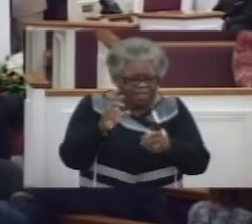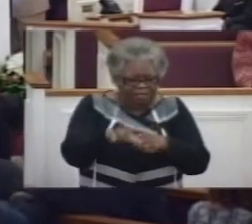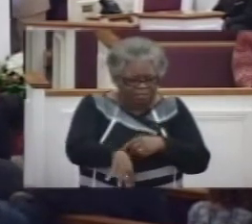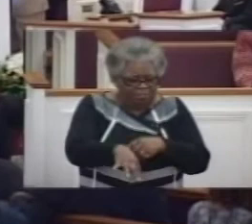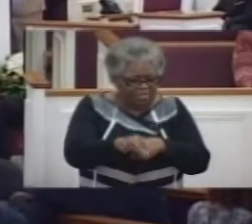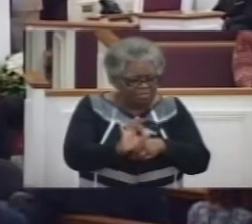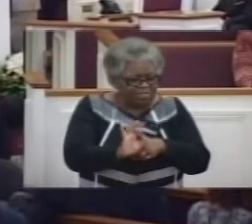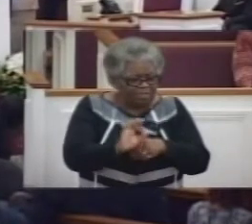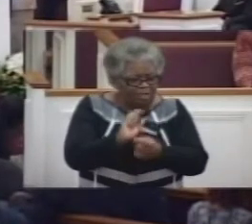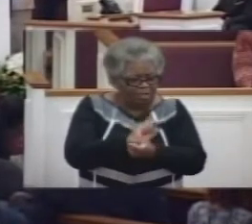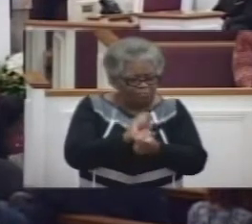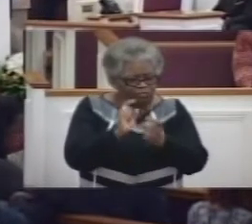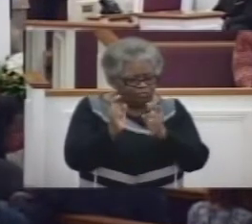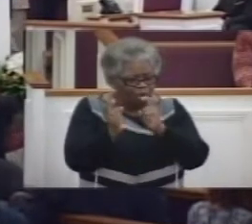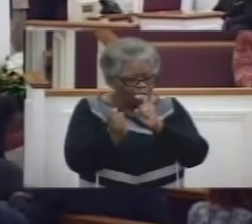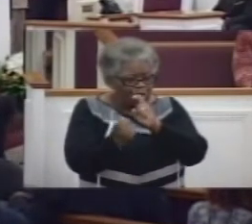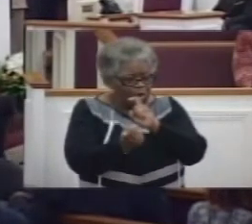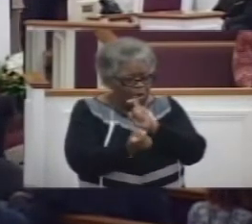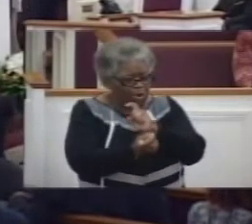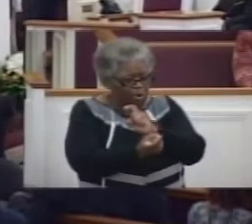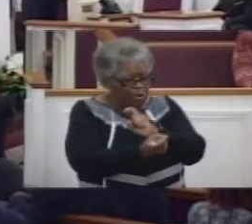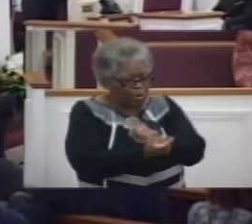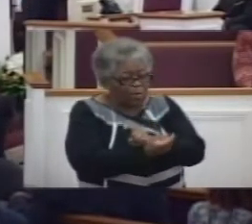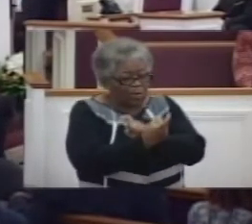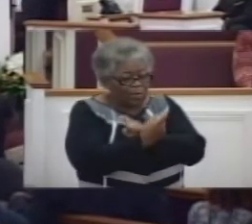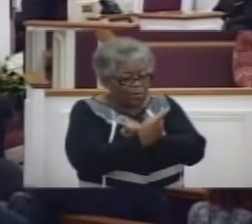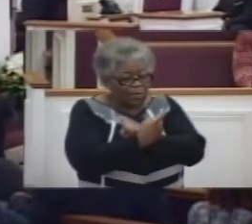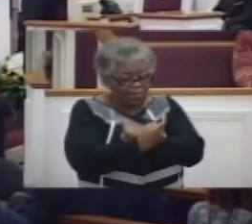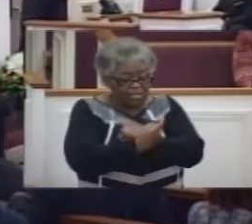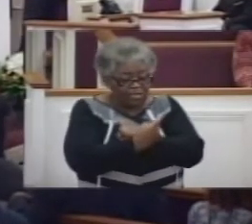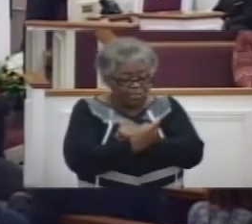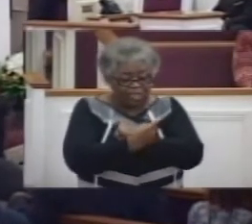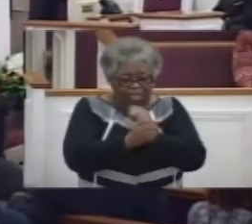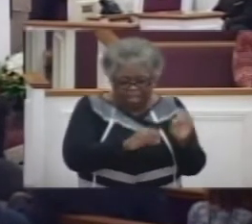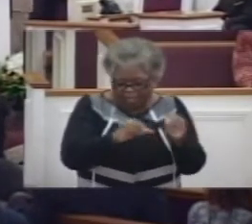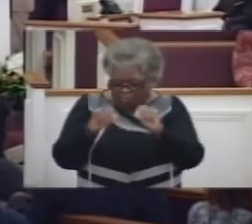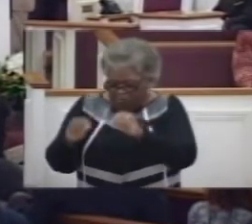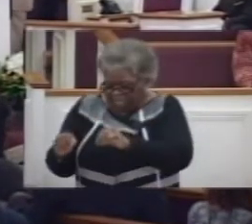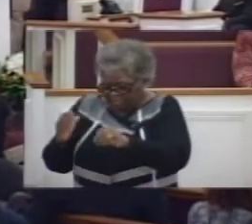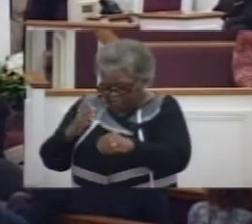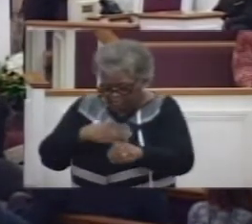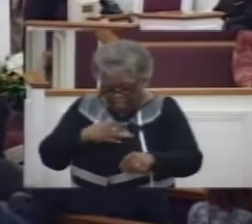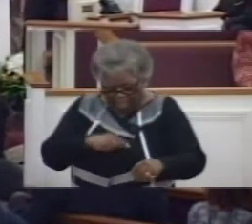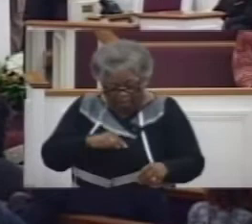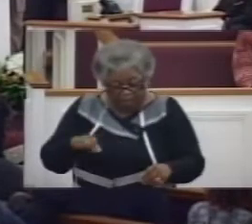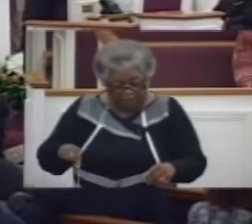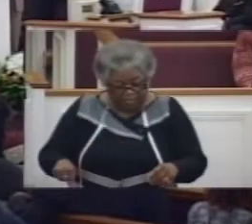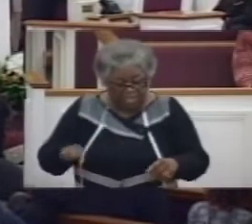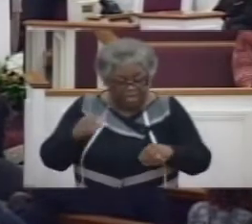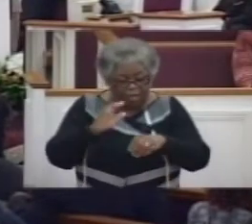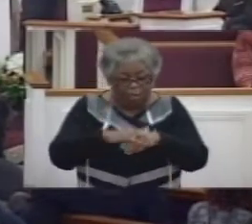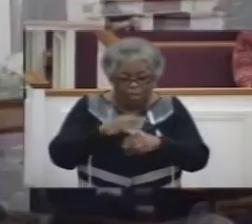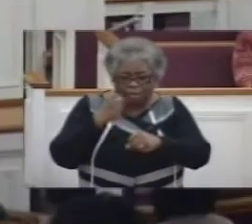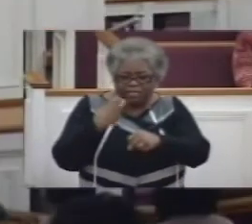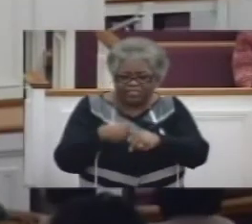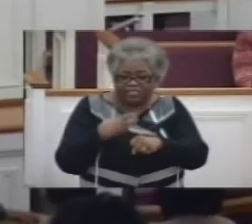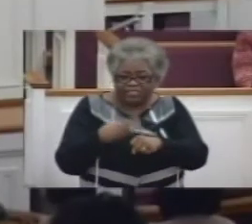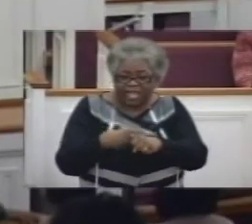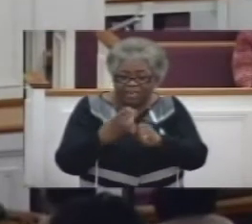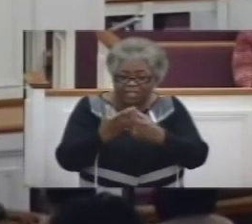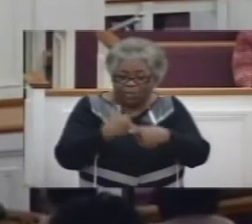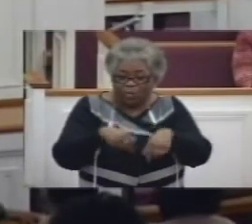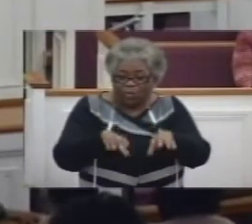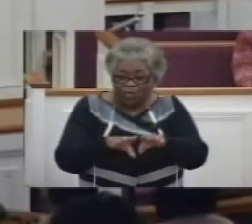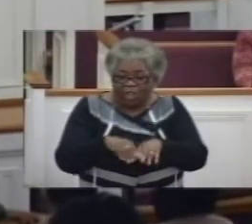up. Turn me around. Place my feet on solid